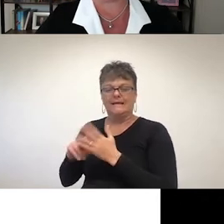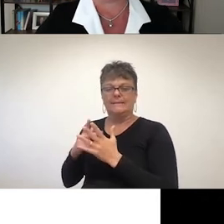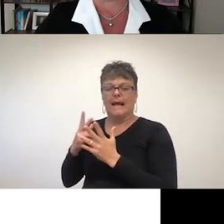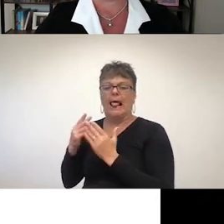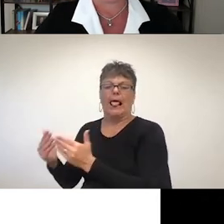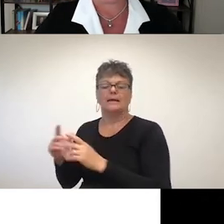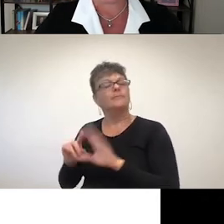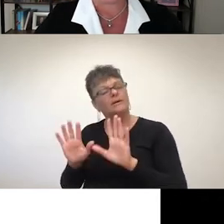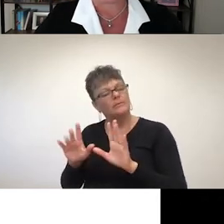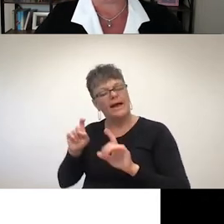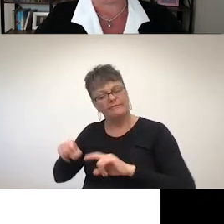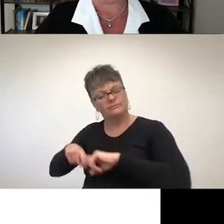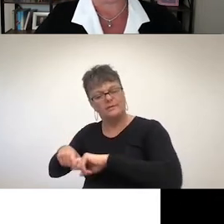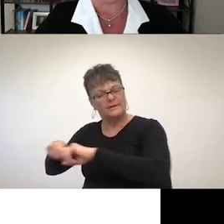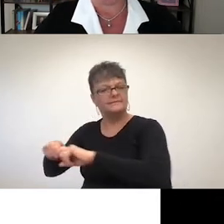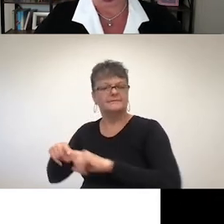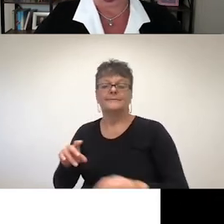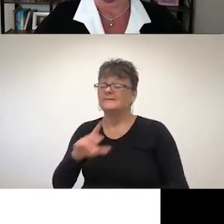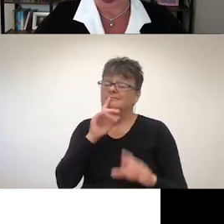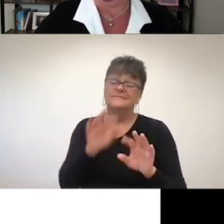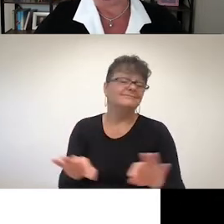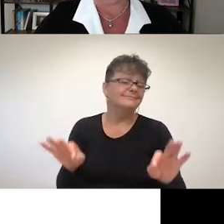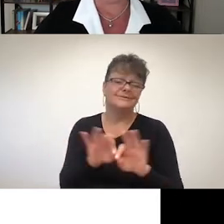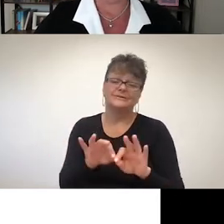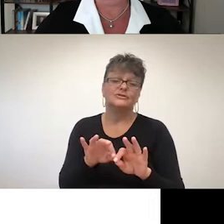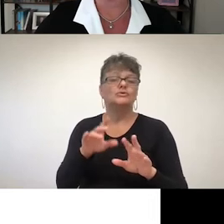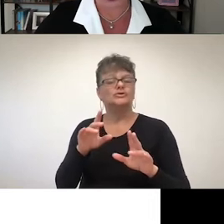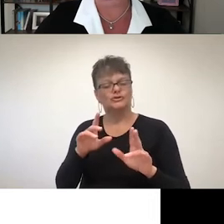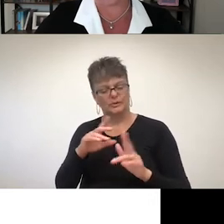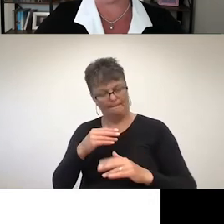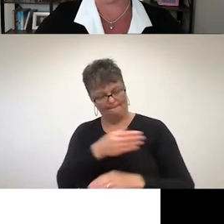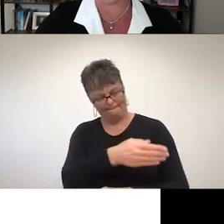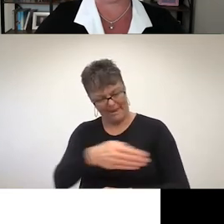need to recognize the importance of protecting those boundaries. And one